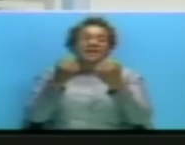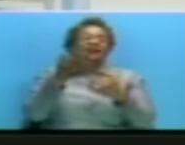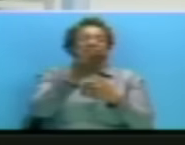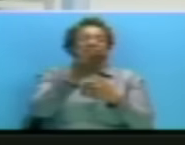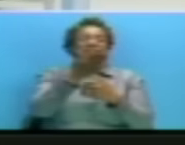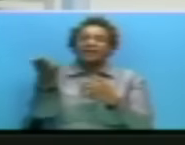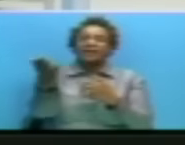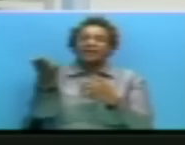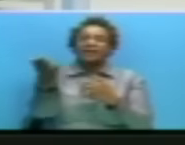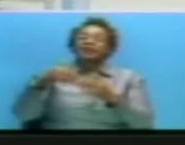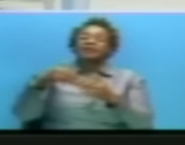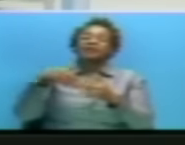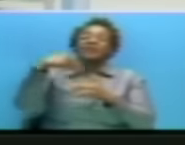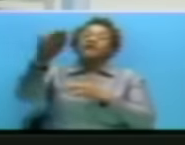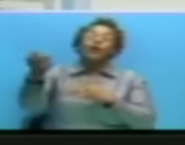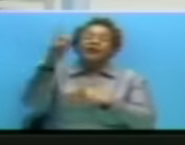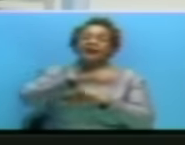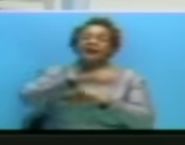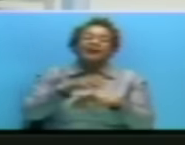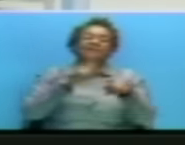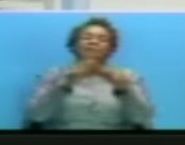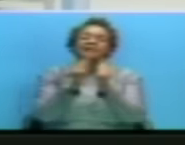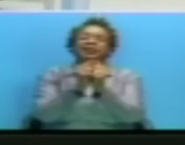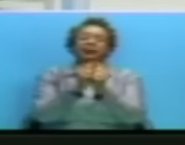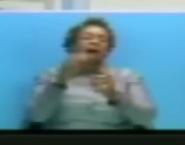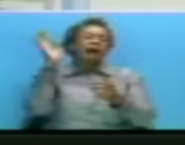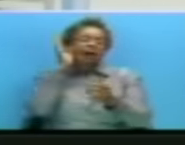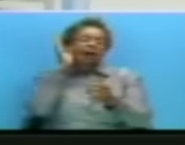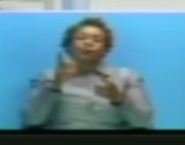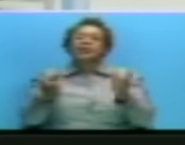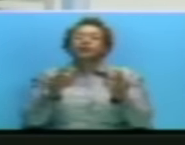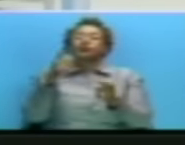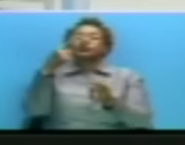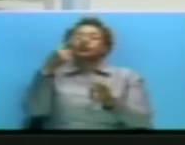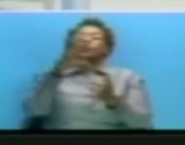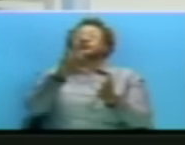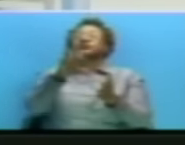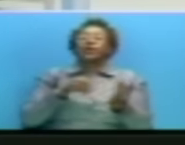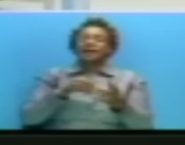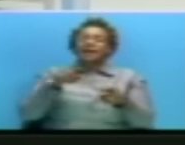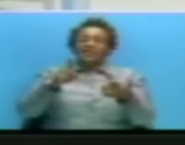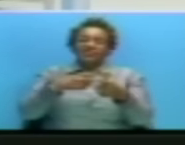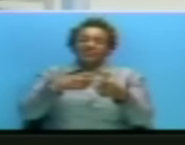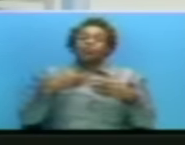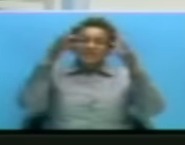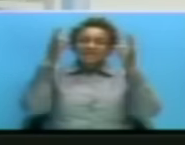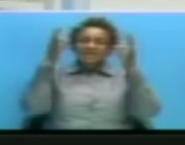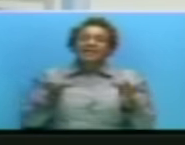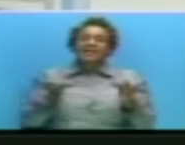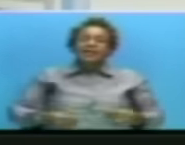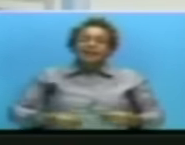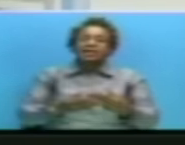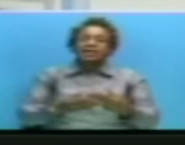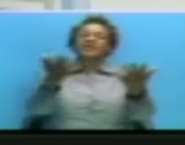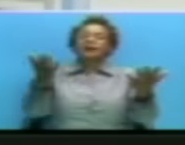day, by 10, I was actually hearing on radio that TVs were stolen. And when that issue came up, we decided, instead of giving them out